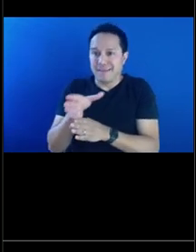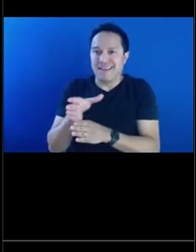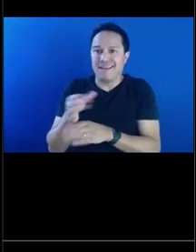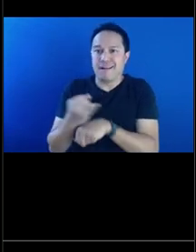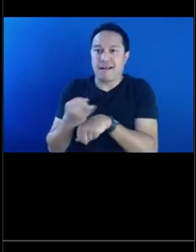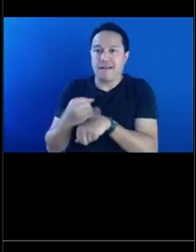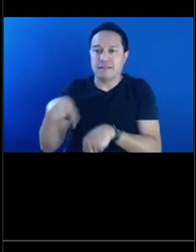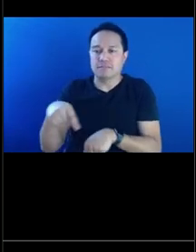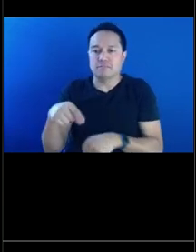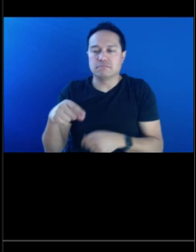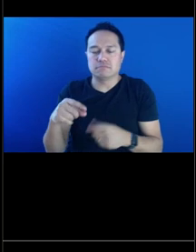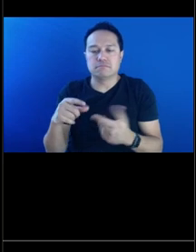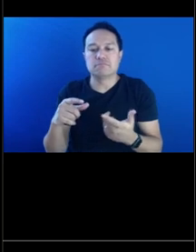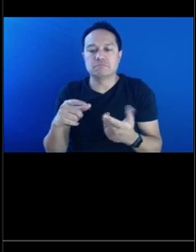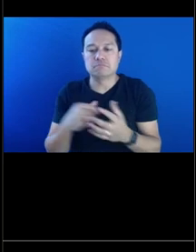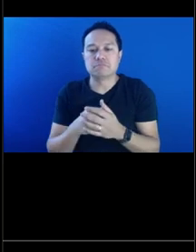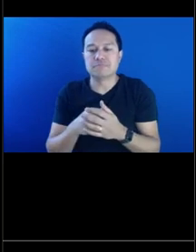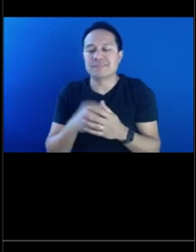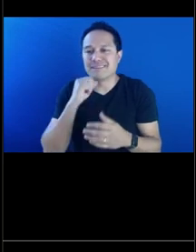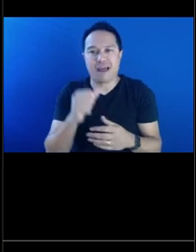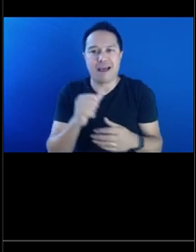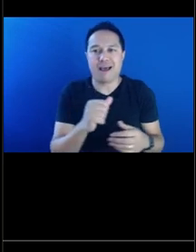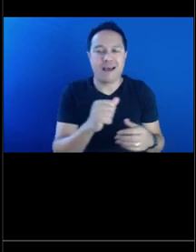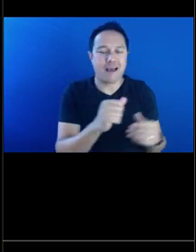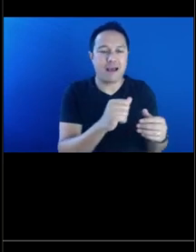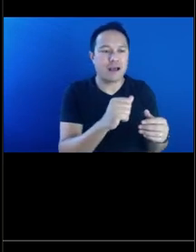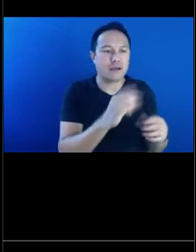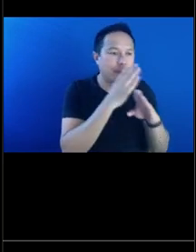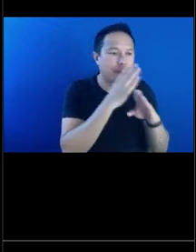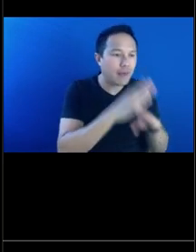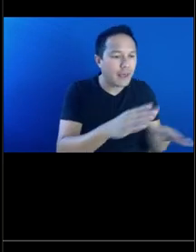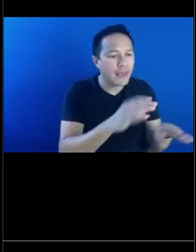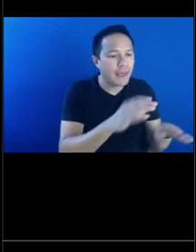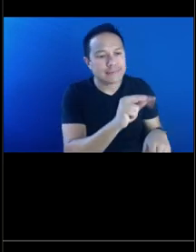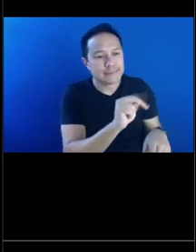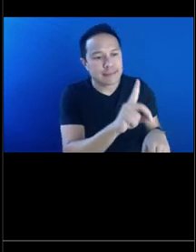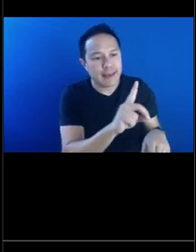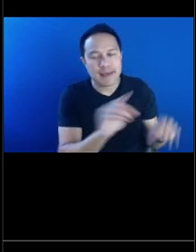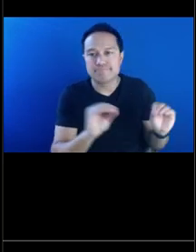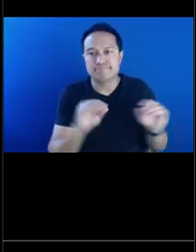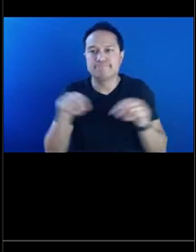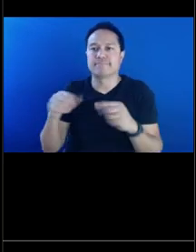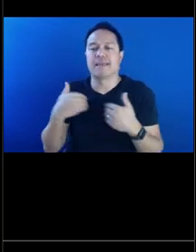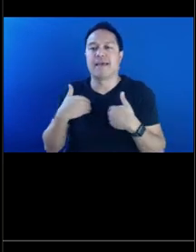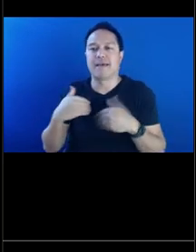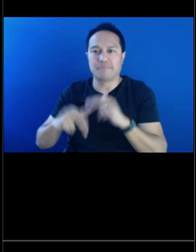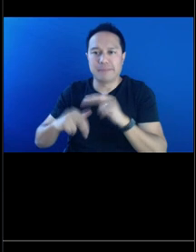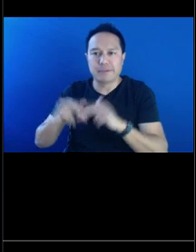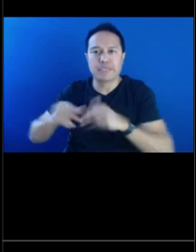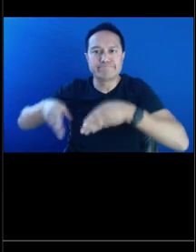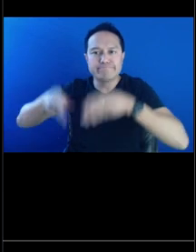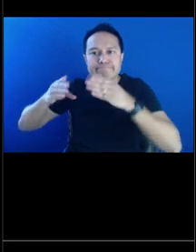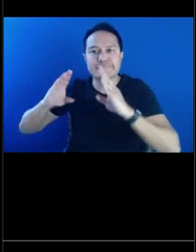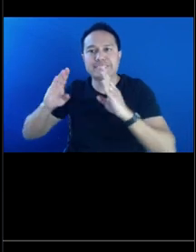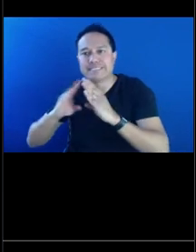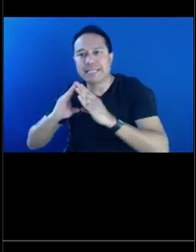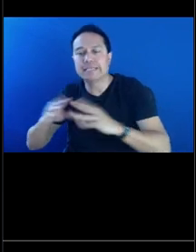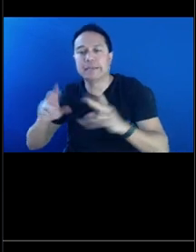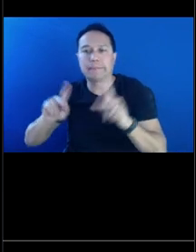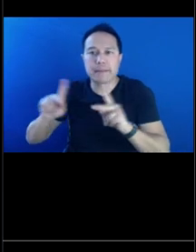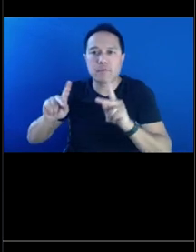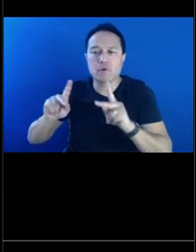of these isolated sandy beaches, we of course have cities and people, and so human disturbance is sometimes one of the threats that seals